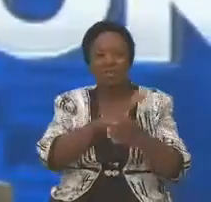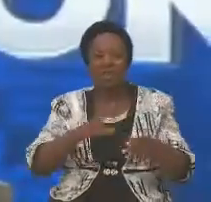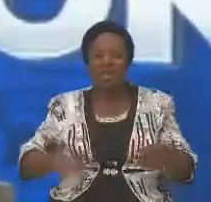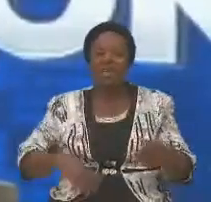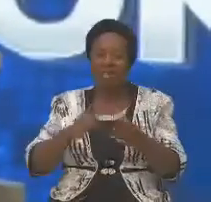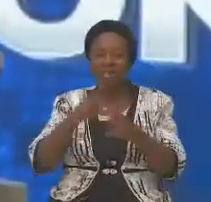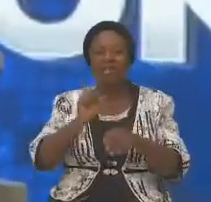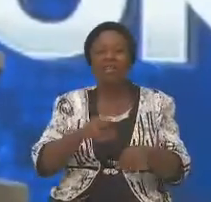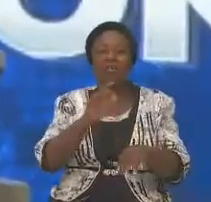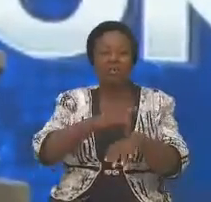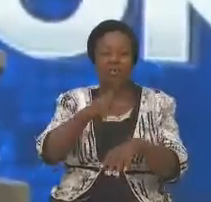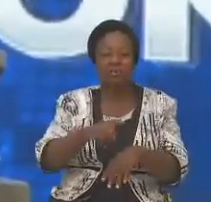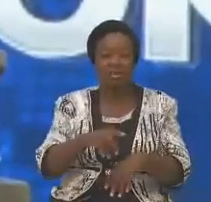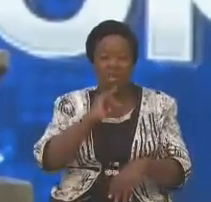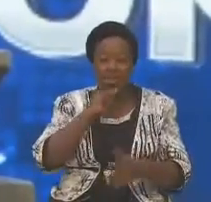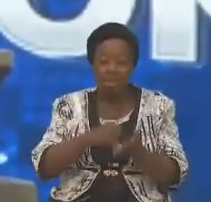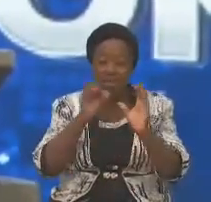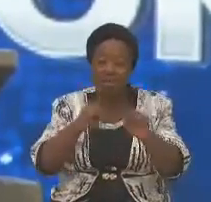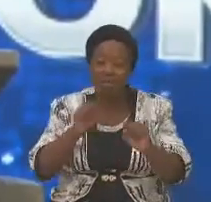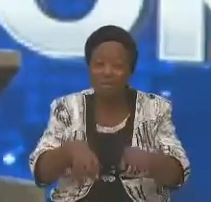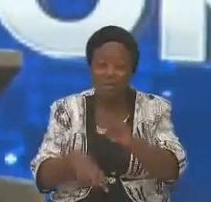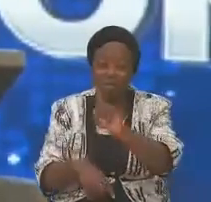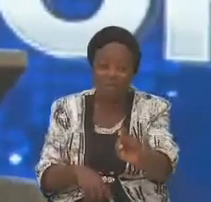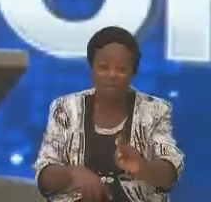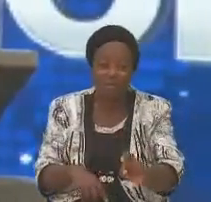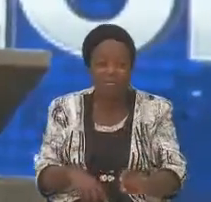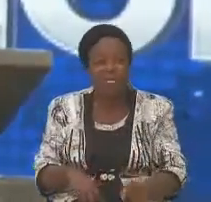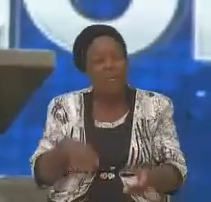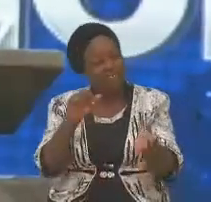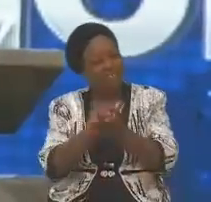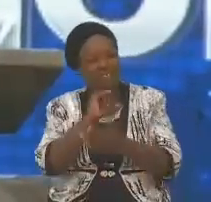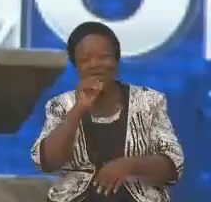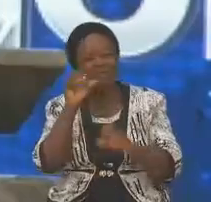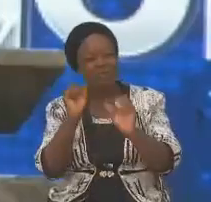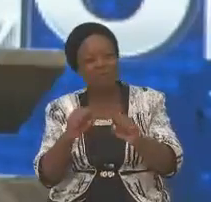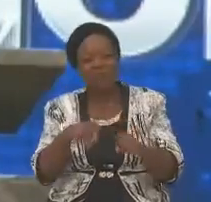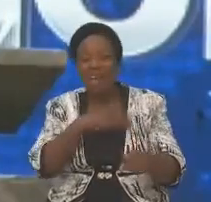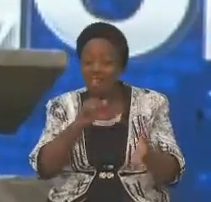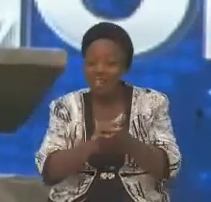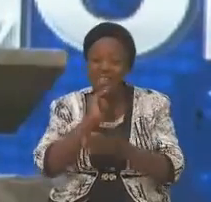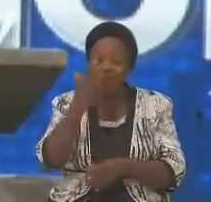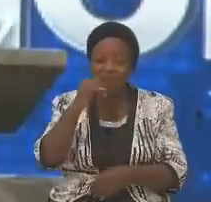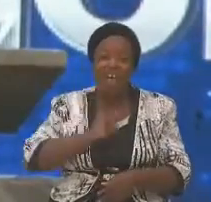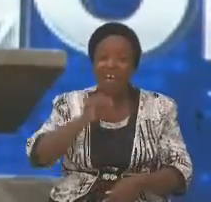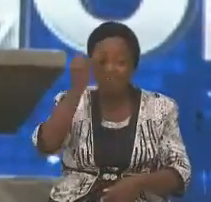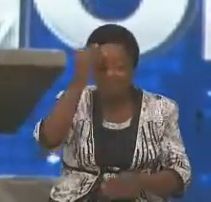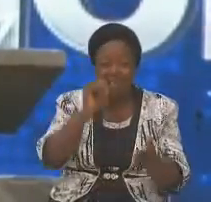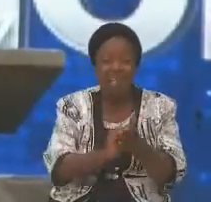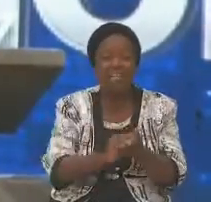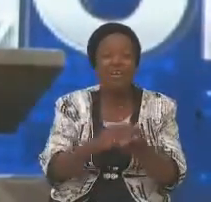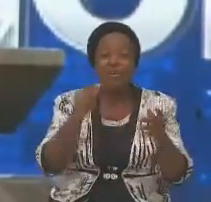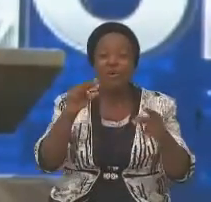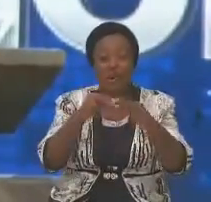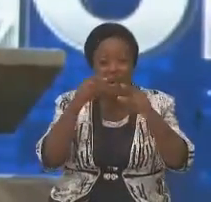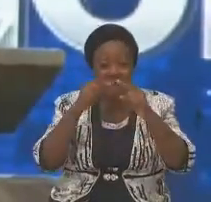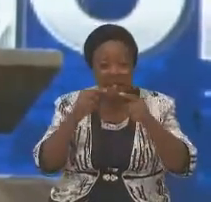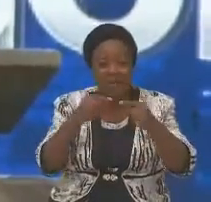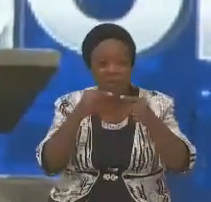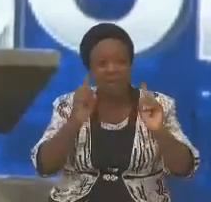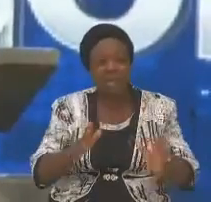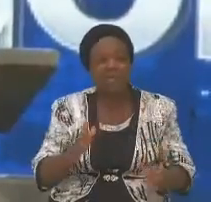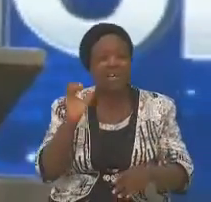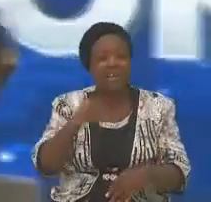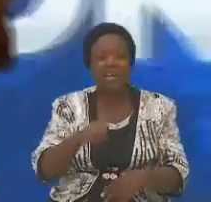is our righteousness, and that is impossible. That's why I know that no enemy will conquer